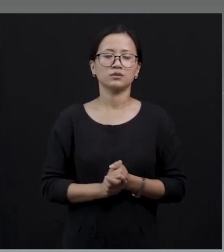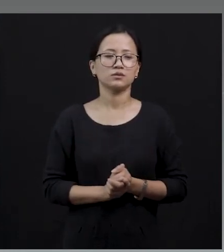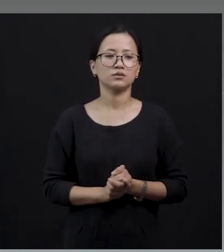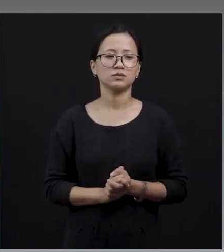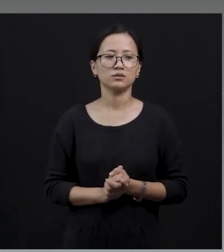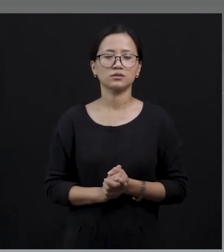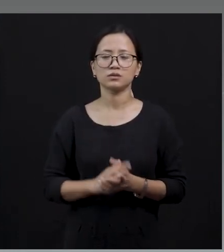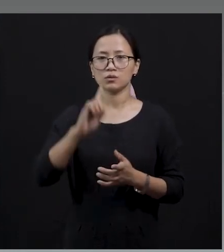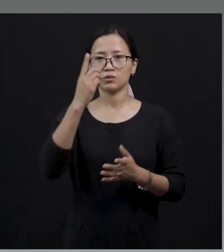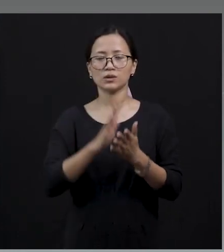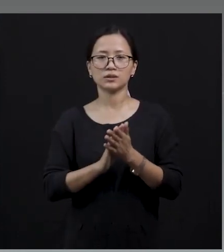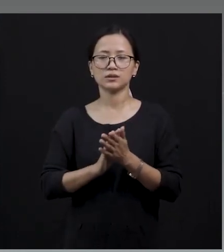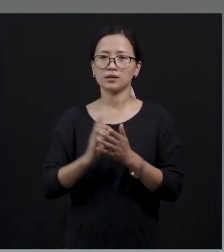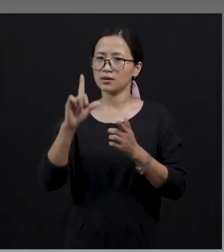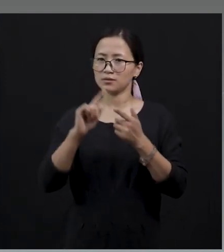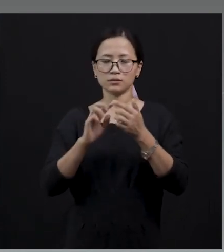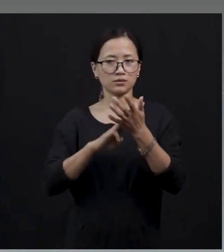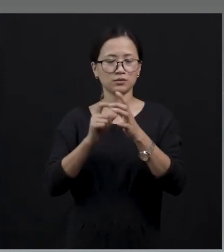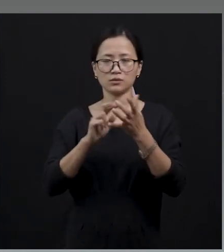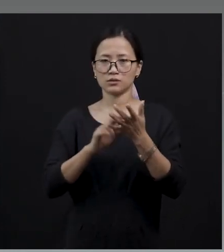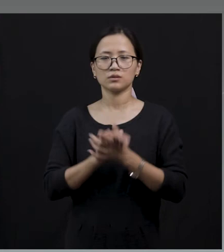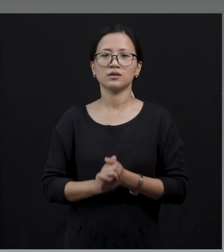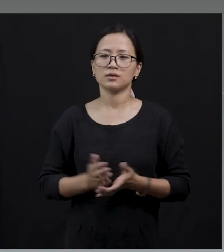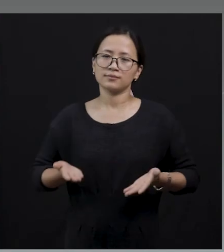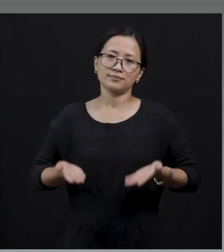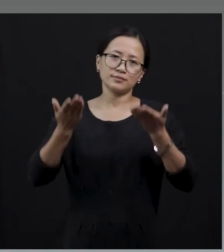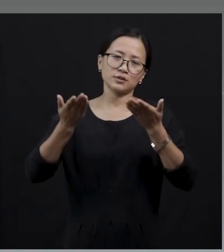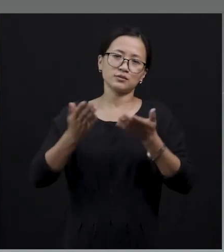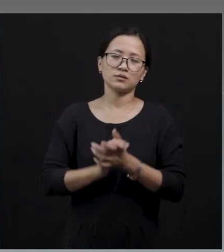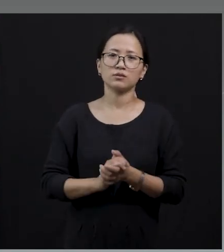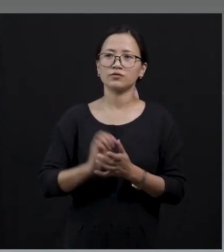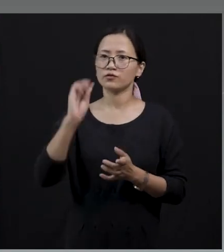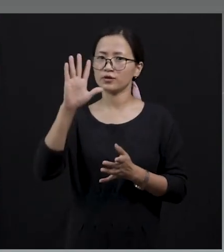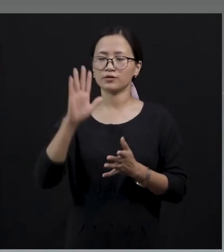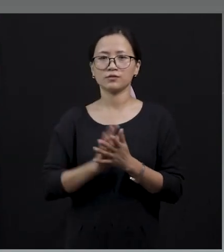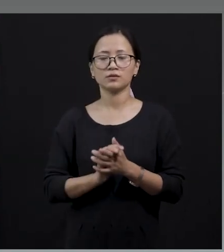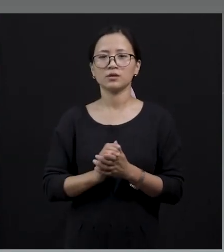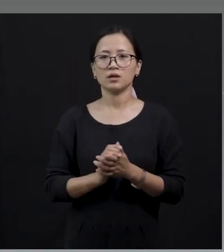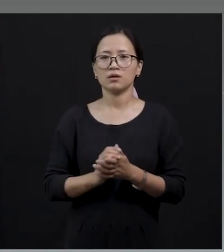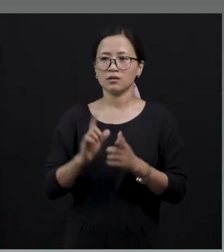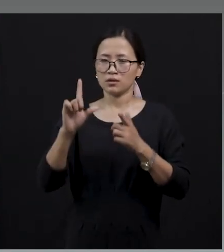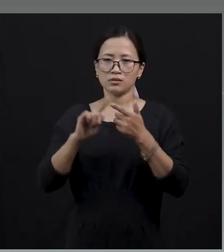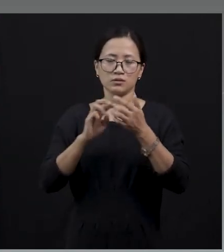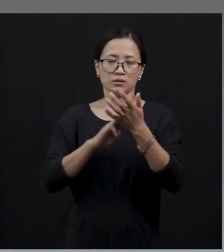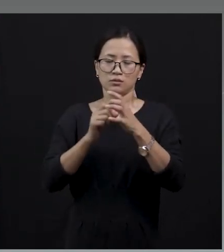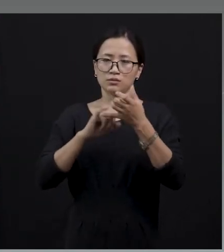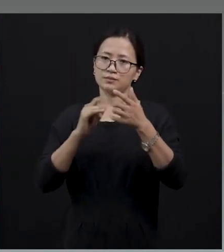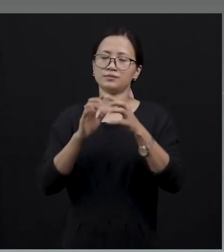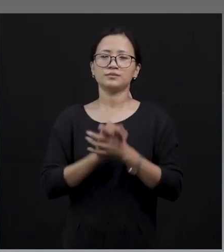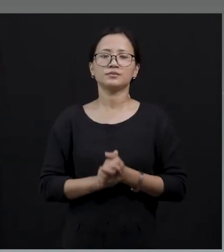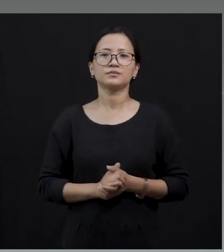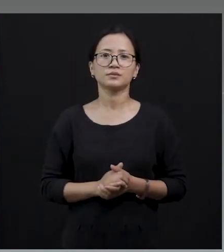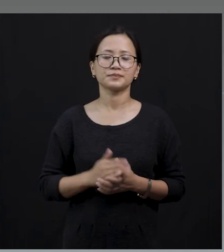is, 1 lemon is lighter than 5 lemons, isn't it? So